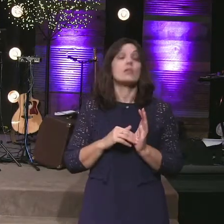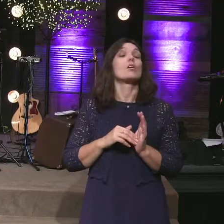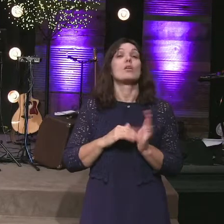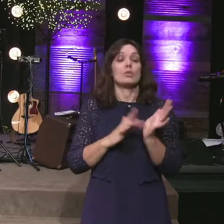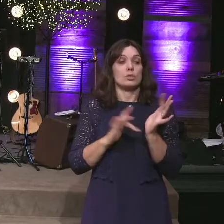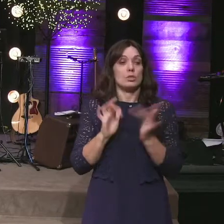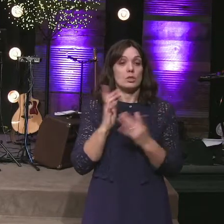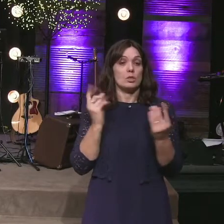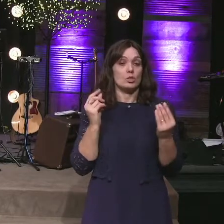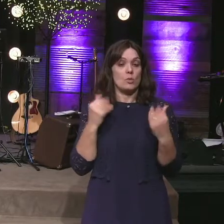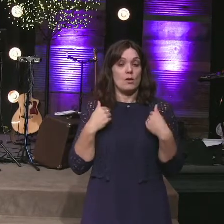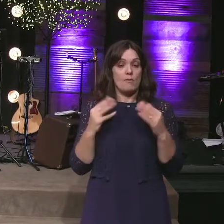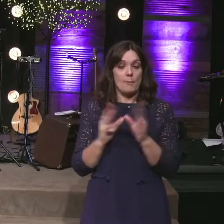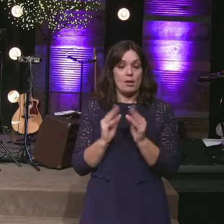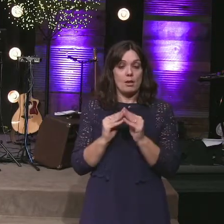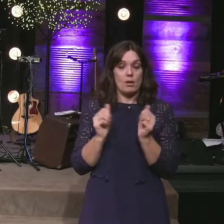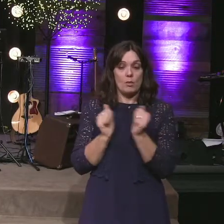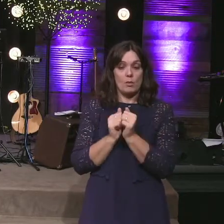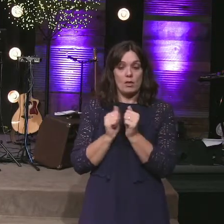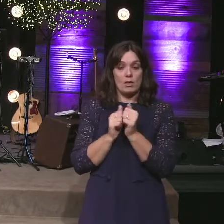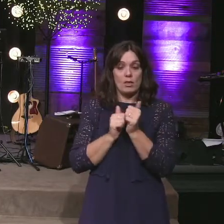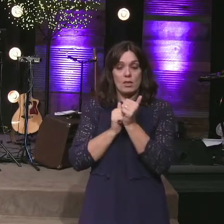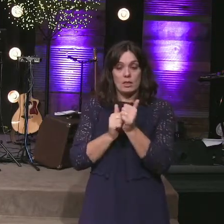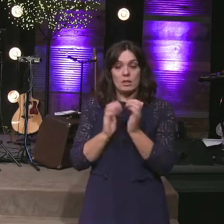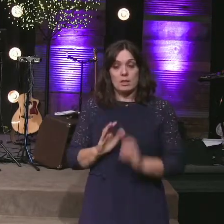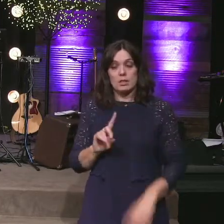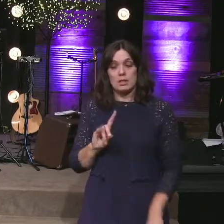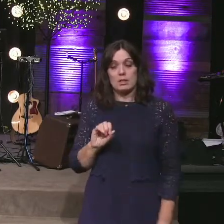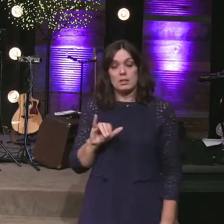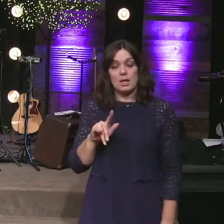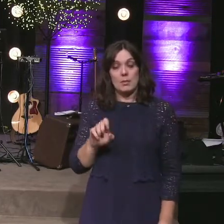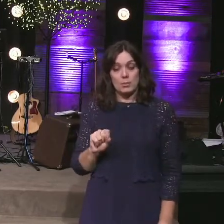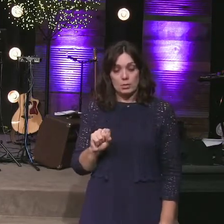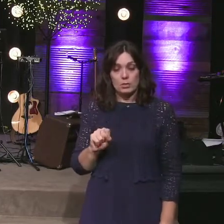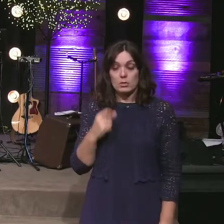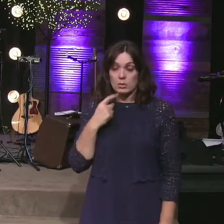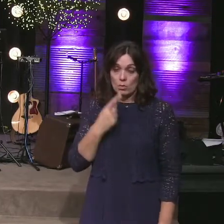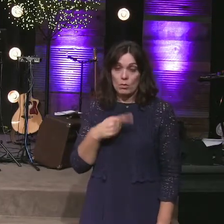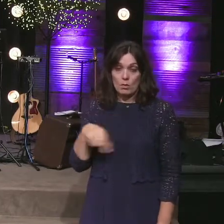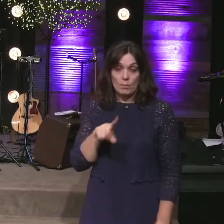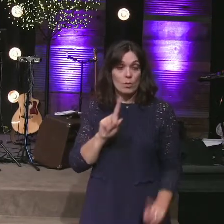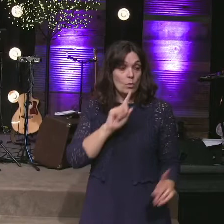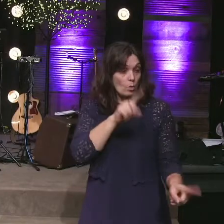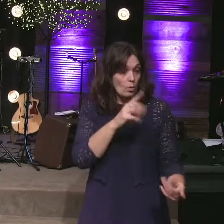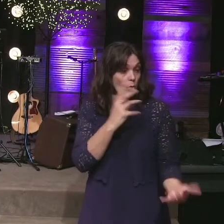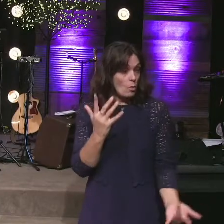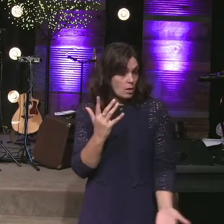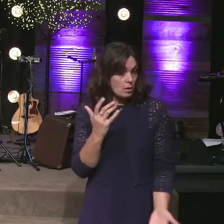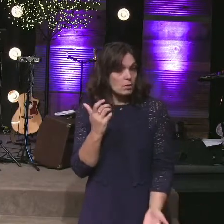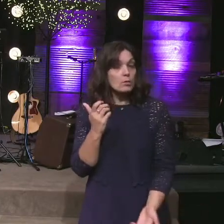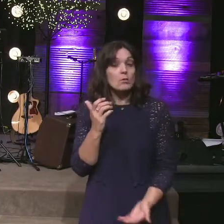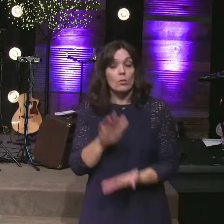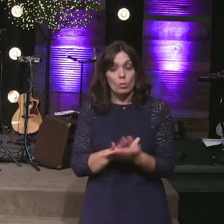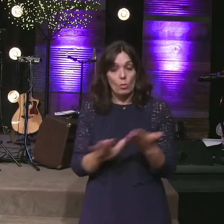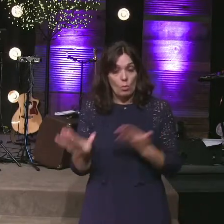and he told them, go and wait for the Holy Spirit. God's going to send his Spirit.